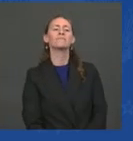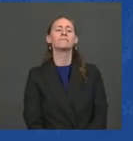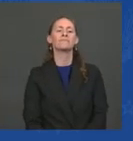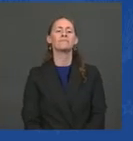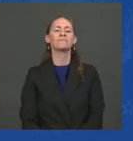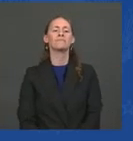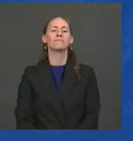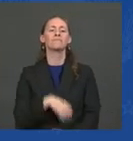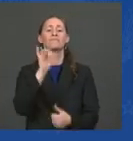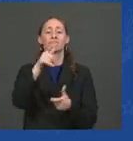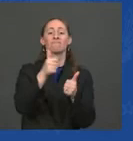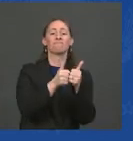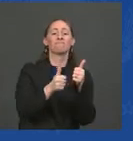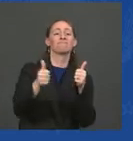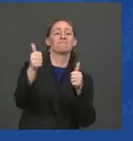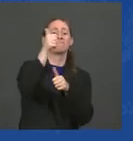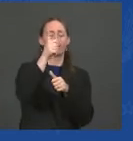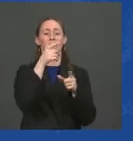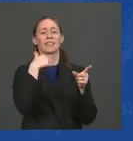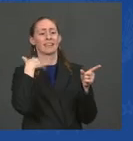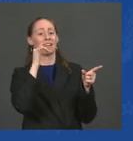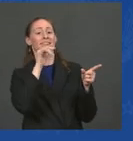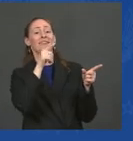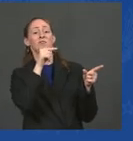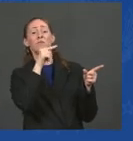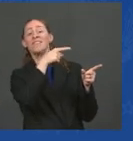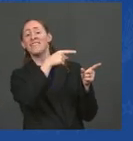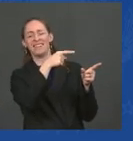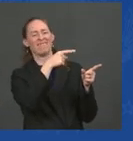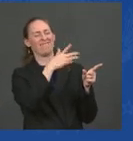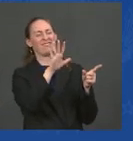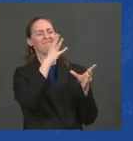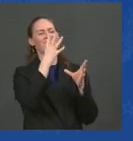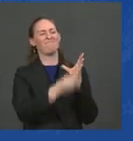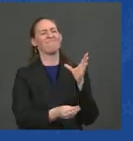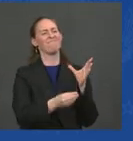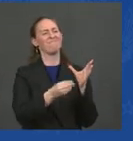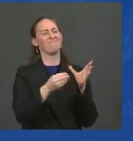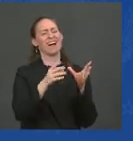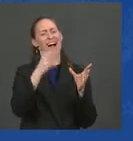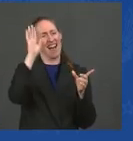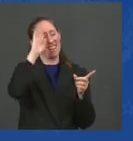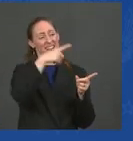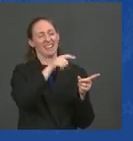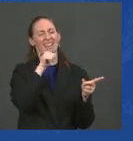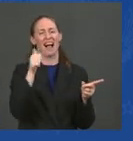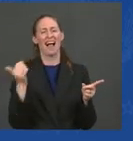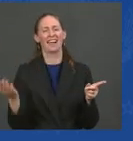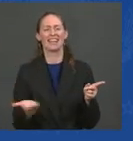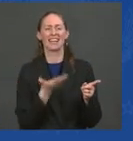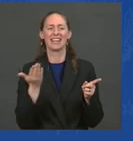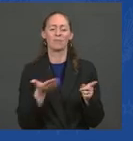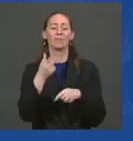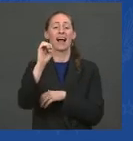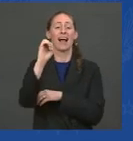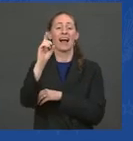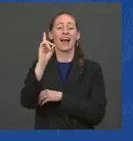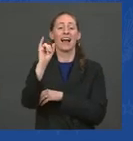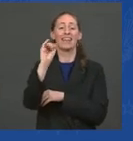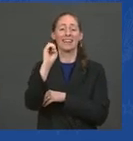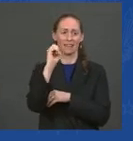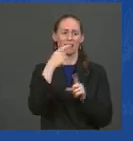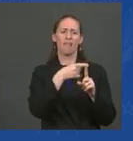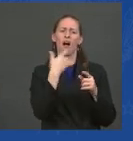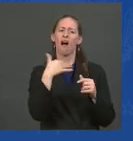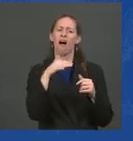the Senate office, passed away. And so I want Eddie to know, even though he's not here today, how much he's responsible for everything else that happened